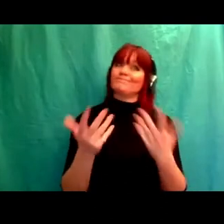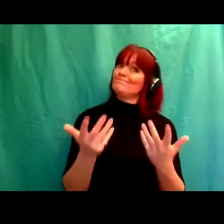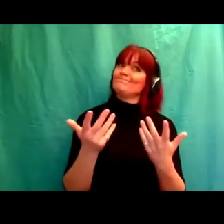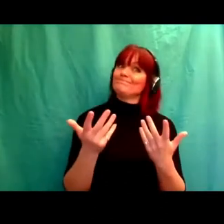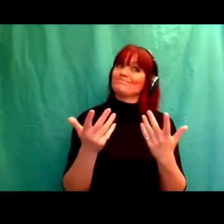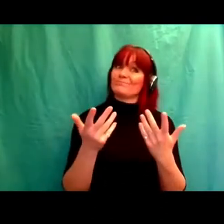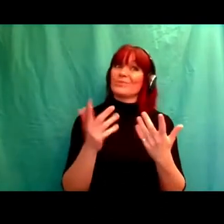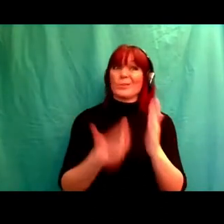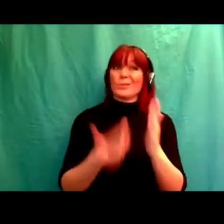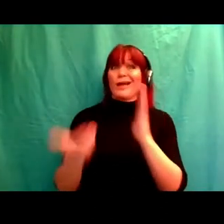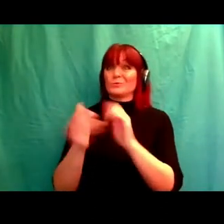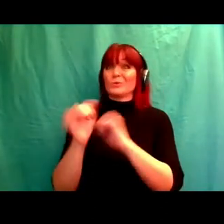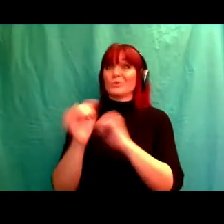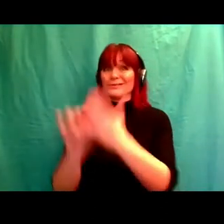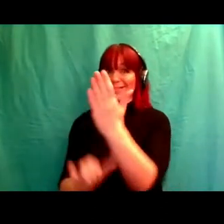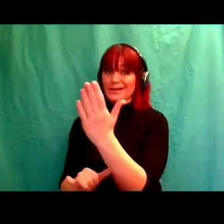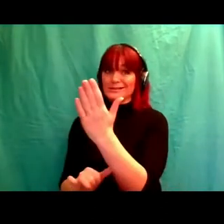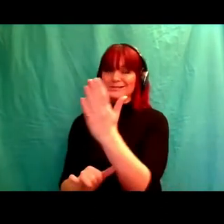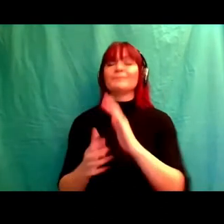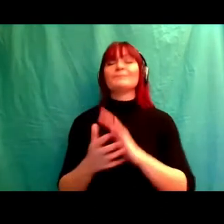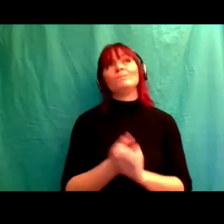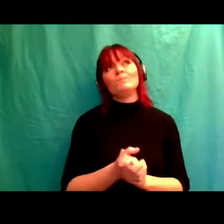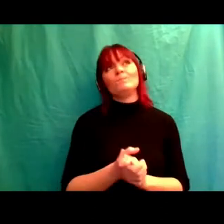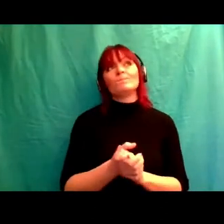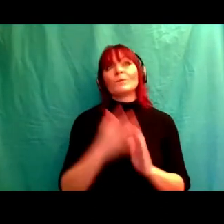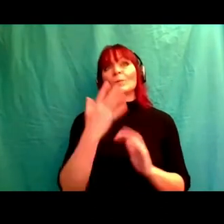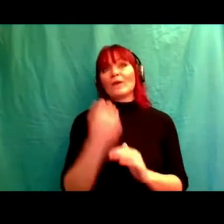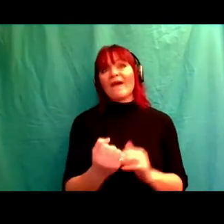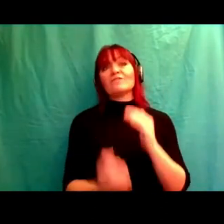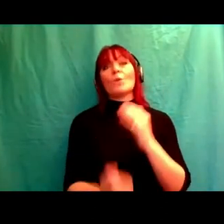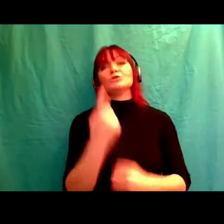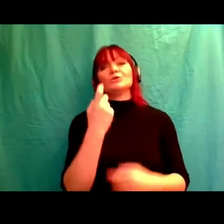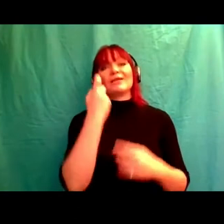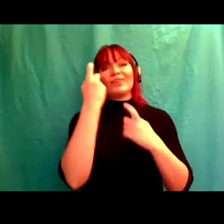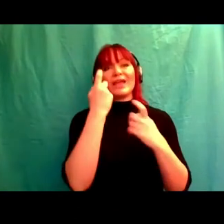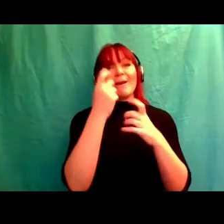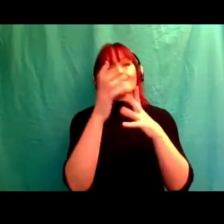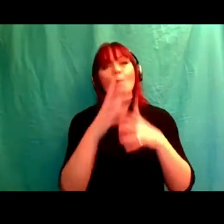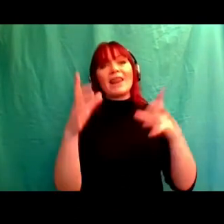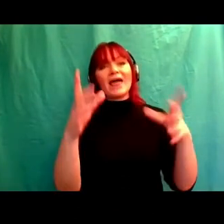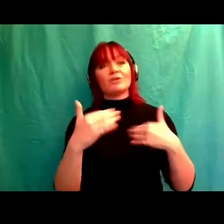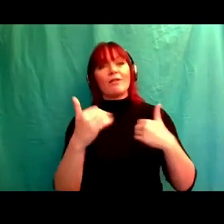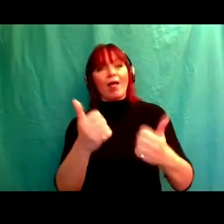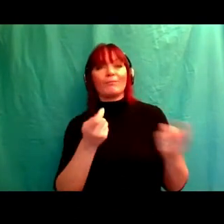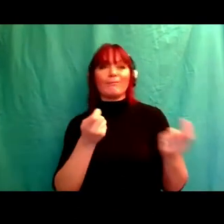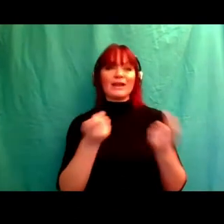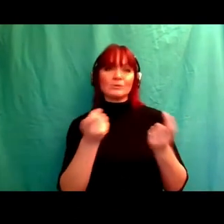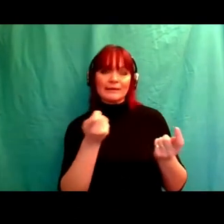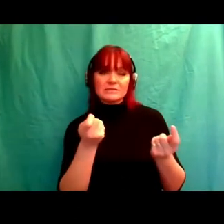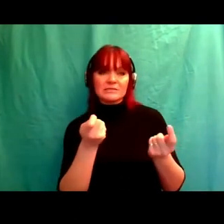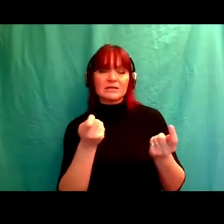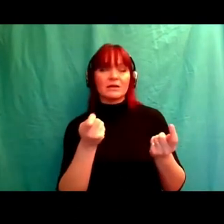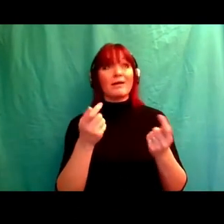specific to think about, we've got an opportunity with population health management. And before COVID really knocked the health and care